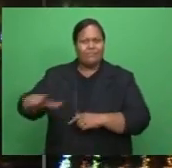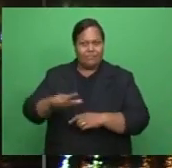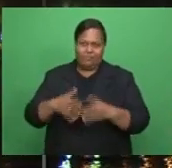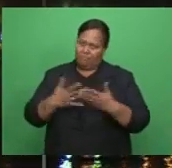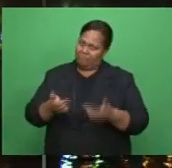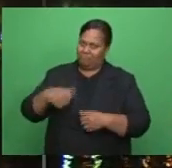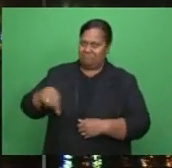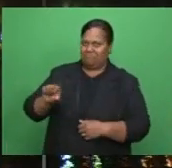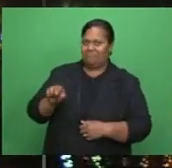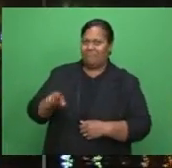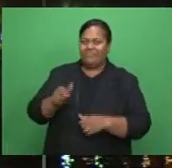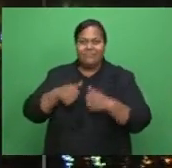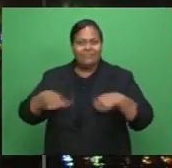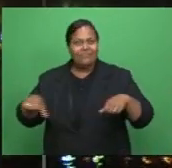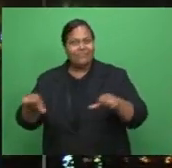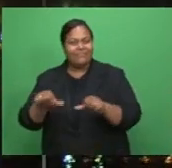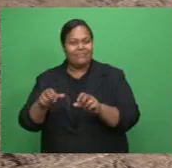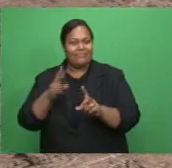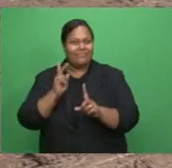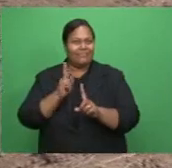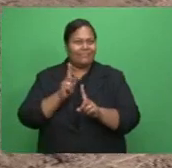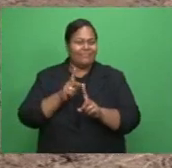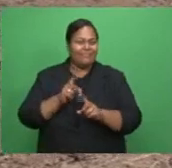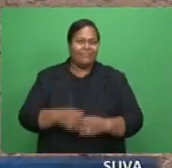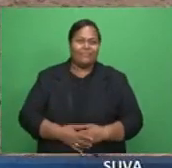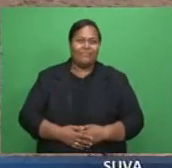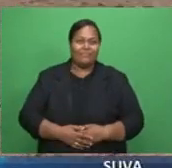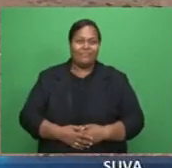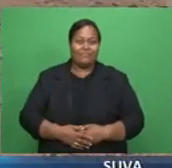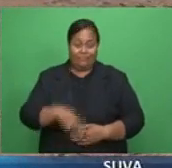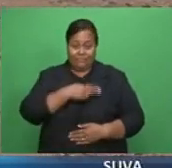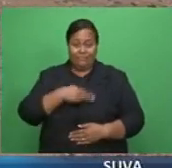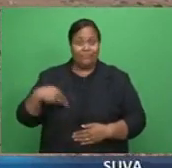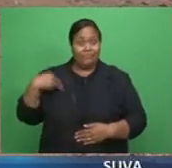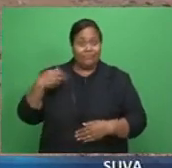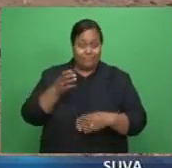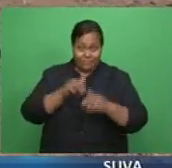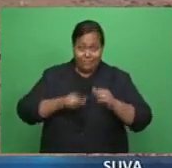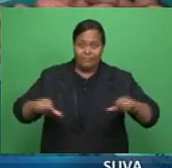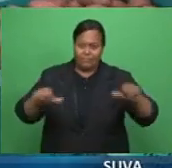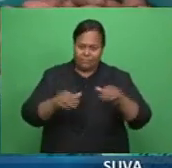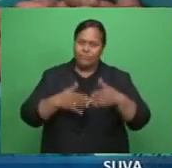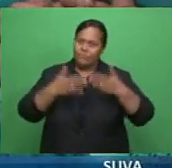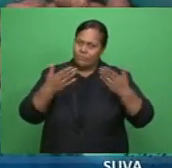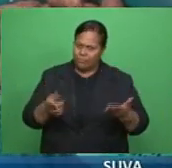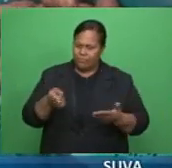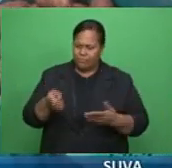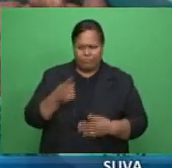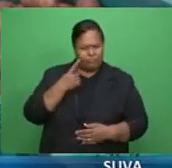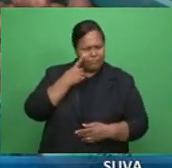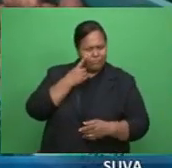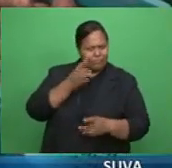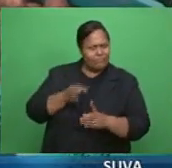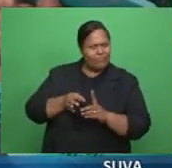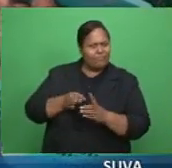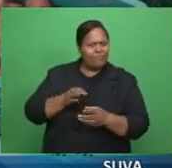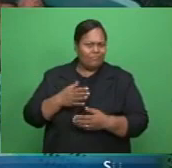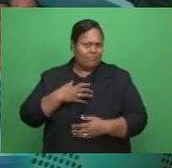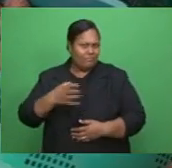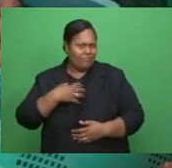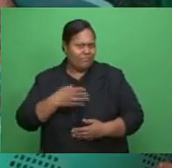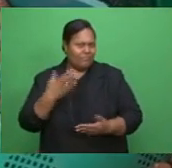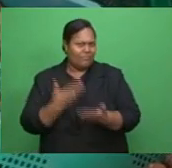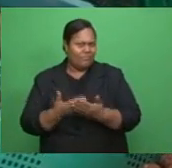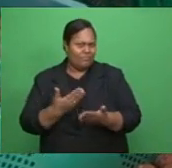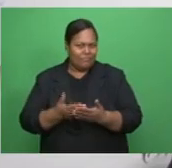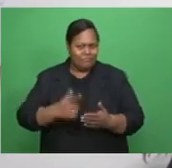purposes. Kritika Kumar reports. The Agriculture Ministry has noted an increase in the demand for land preparation and planting